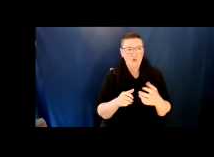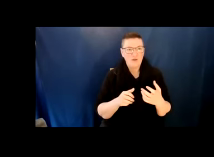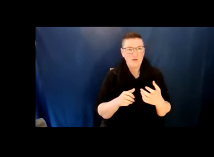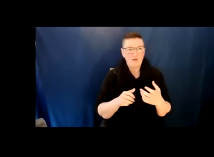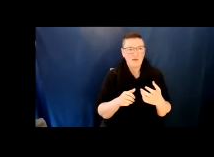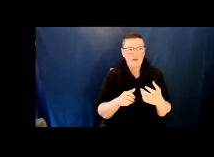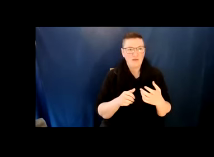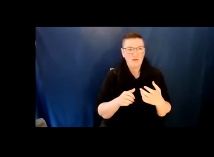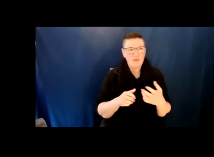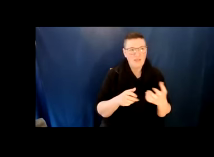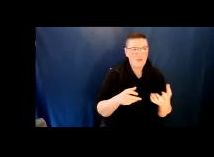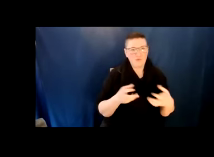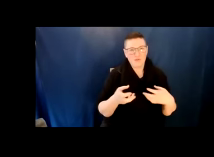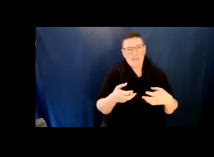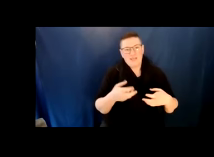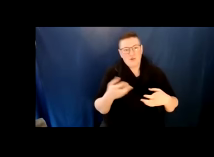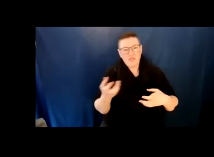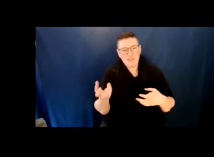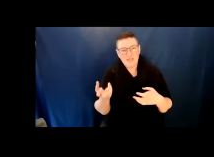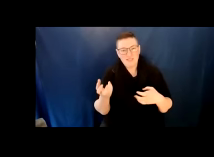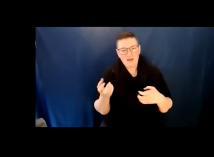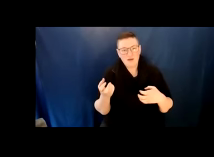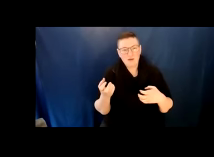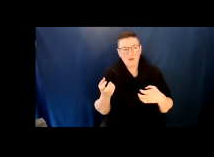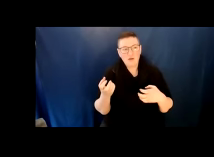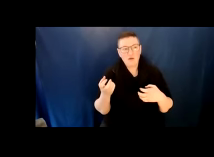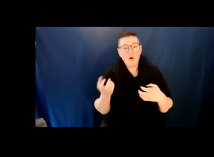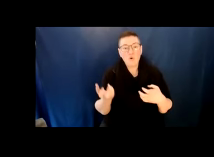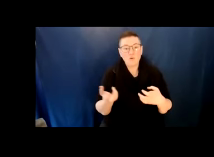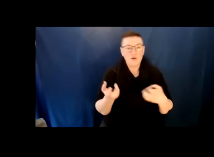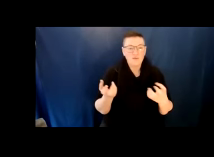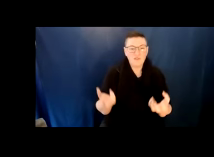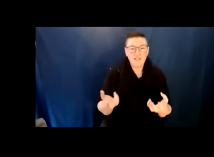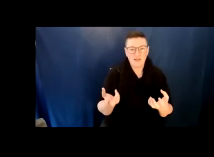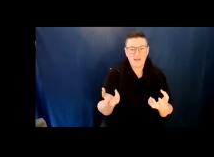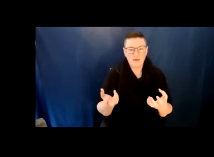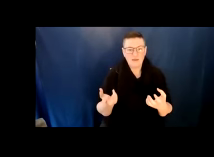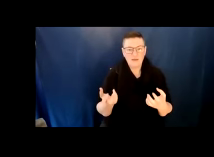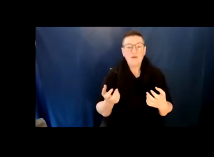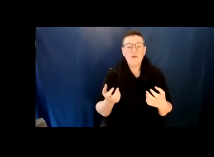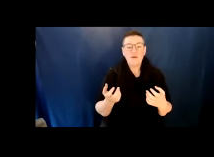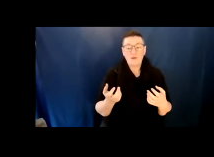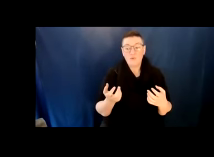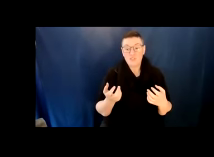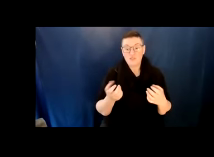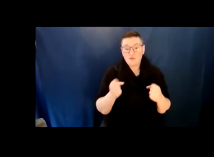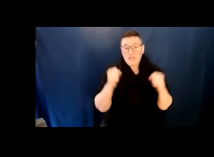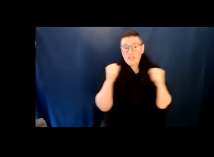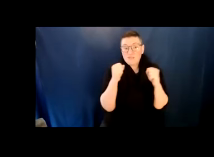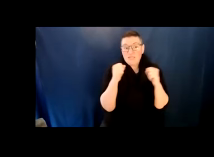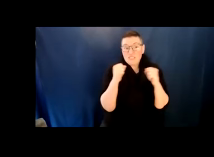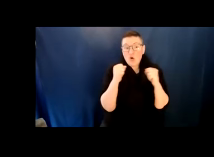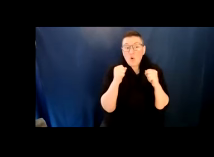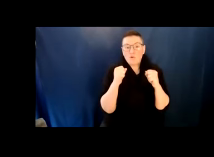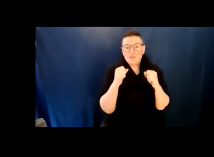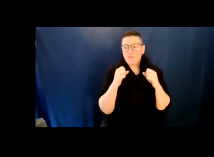So, I mean, you're saying, you know, he's cold or unfeeling, which certainly this